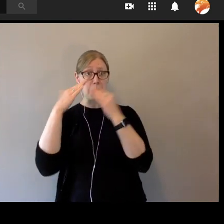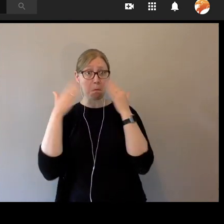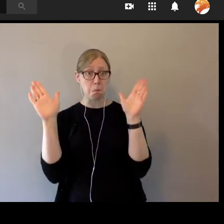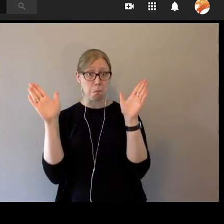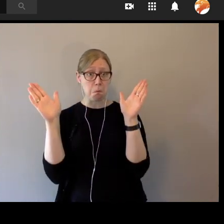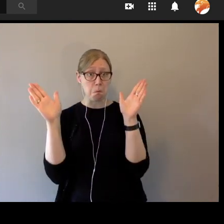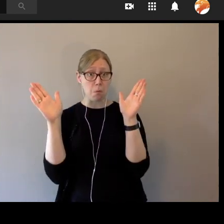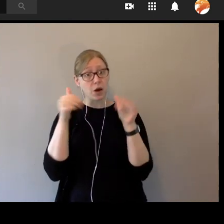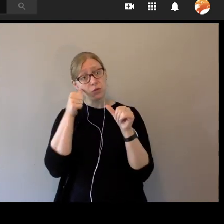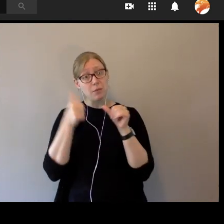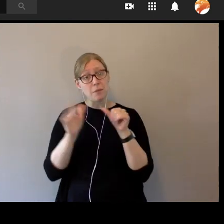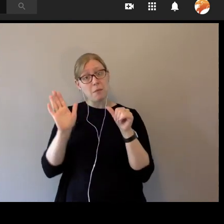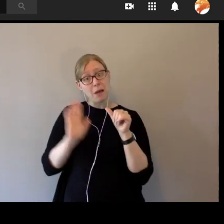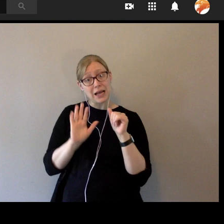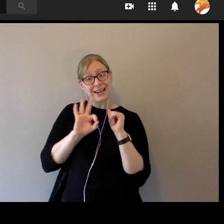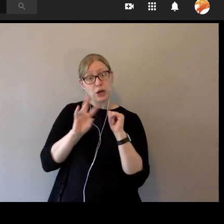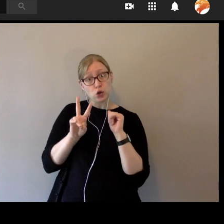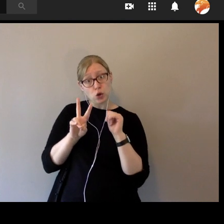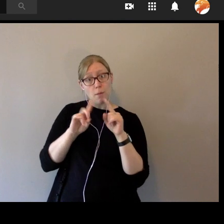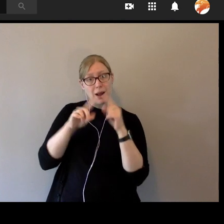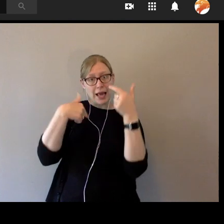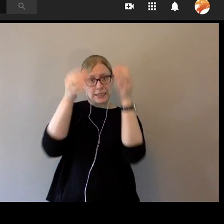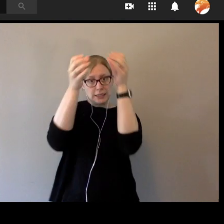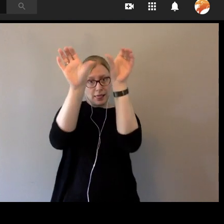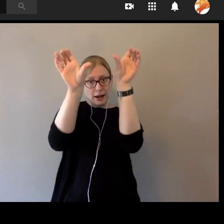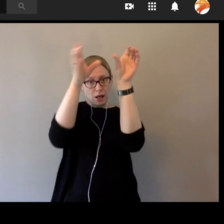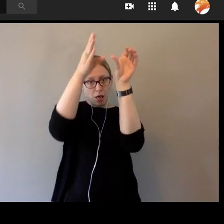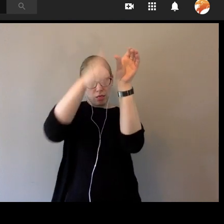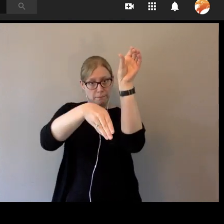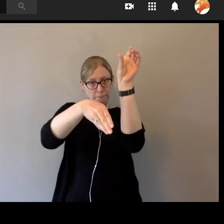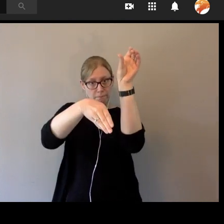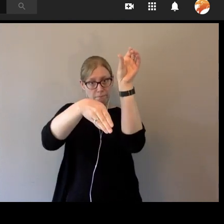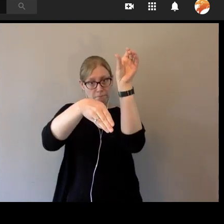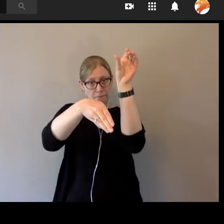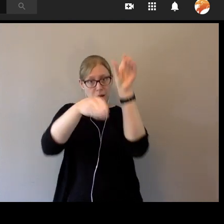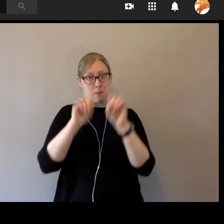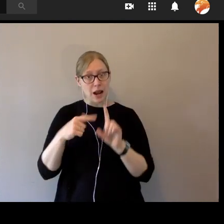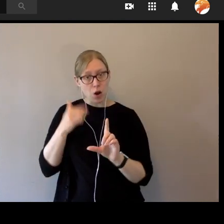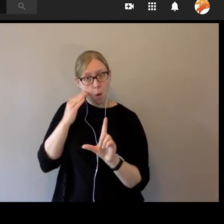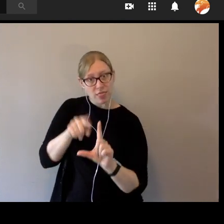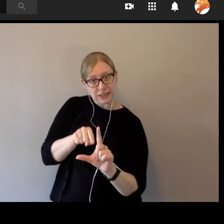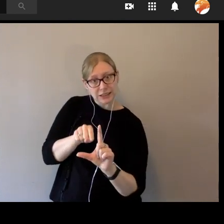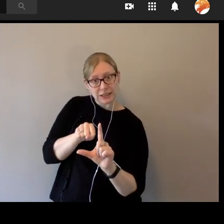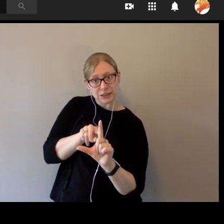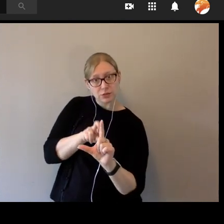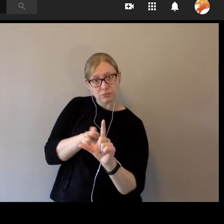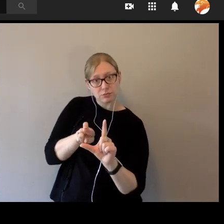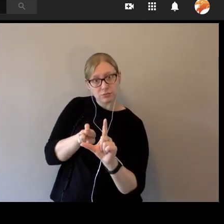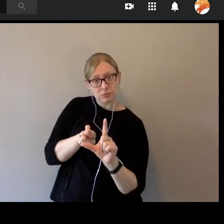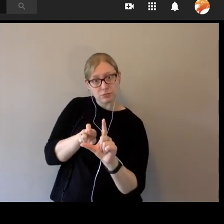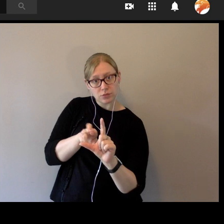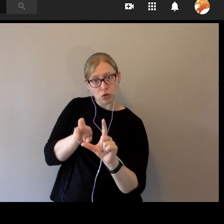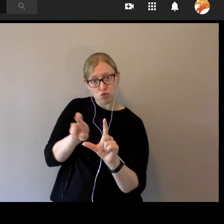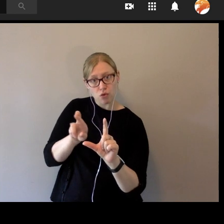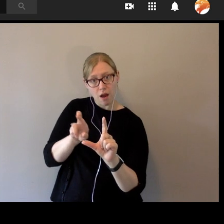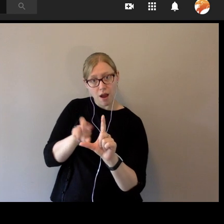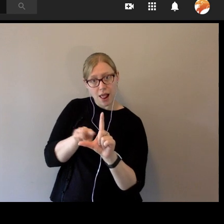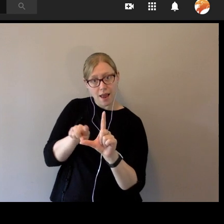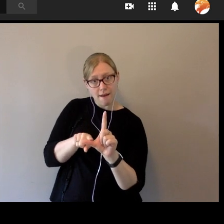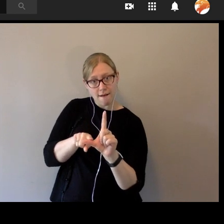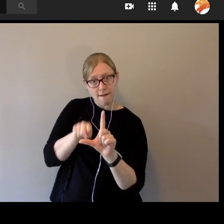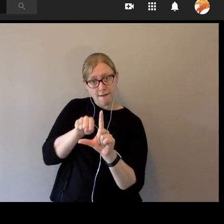was 92, but then I split it into pieces. But I do know that this is a right angle down here because I drew that line to be